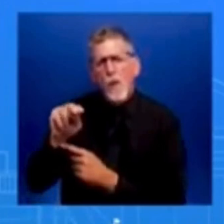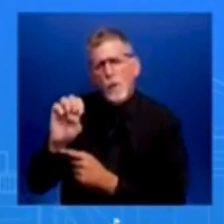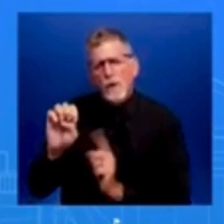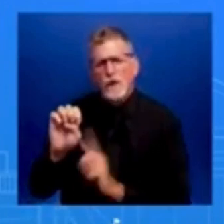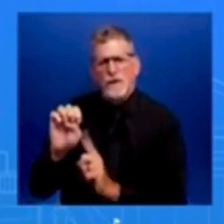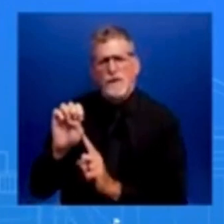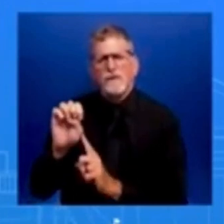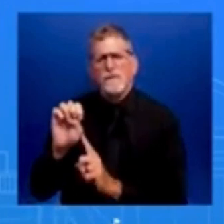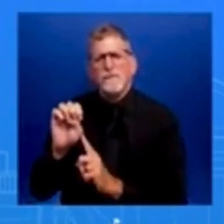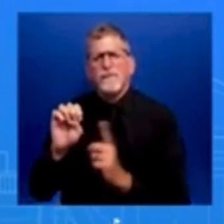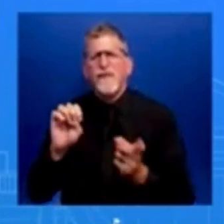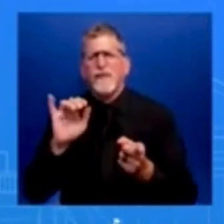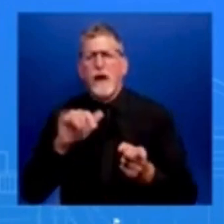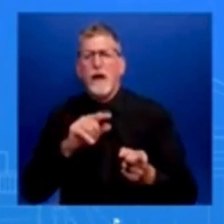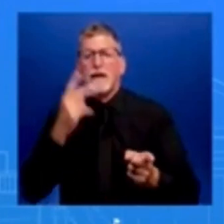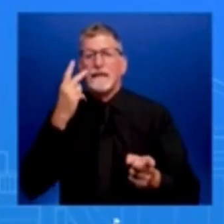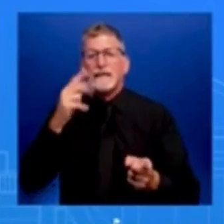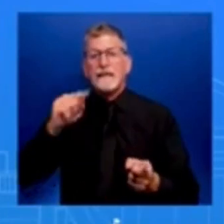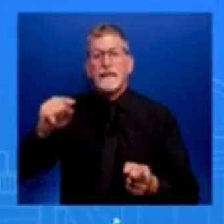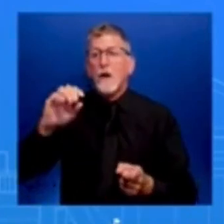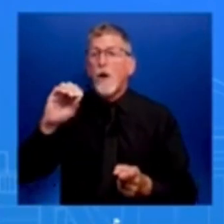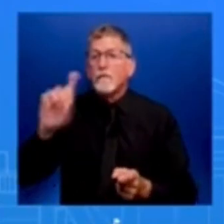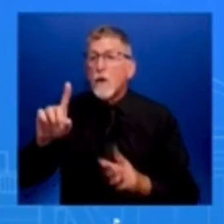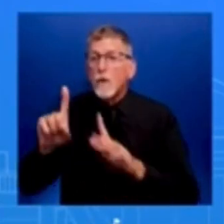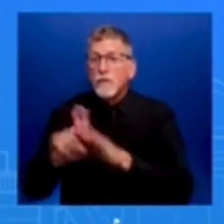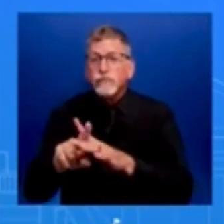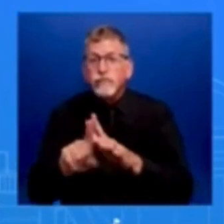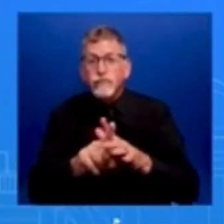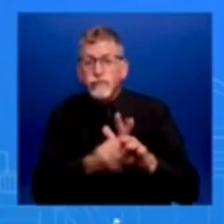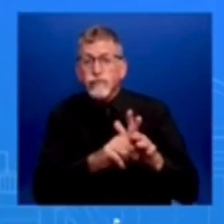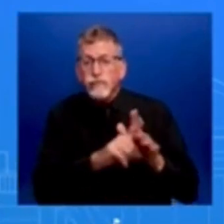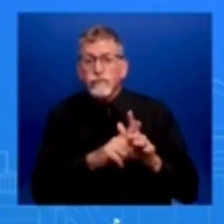of overdose deaths for an entire year.